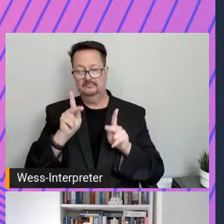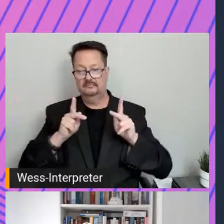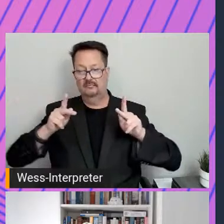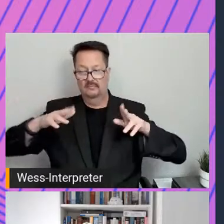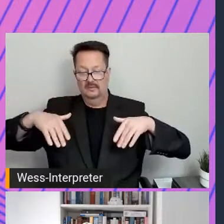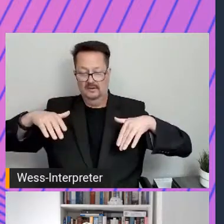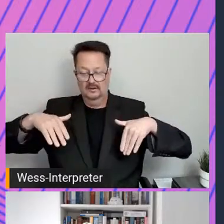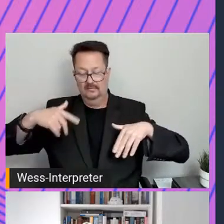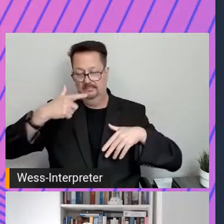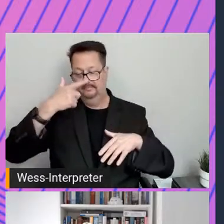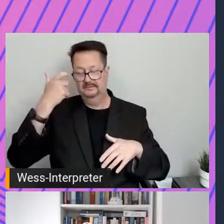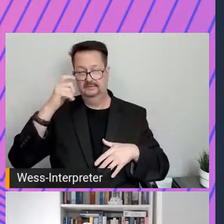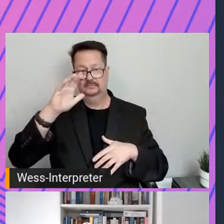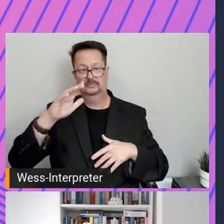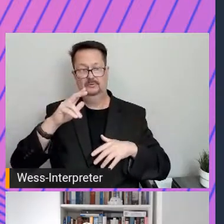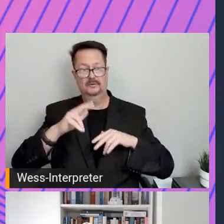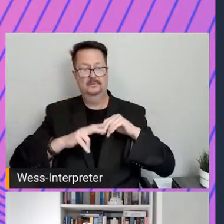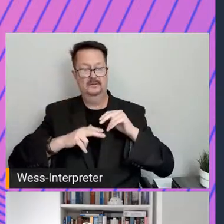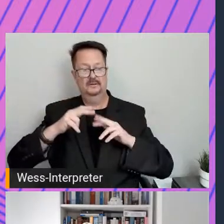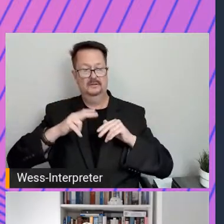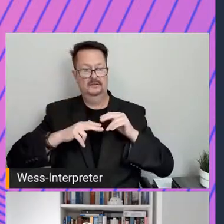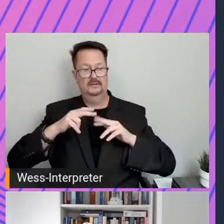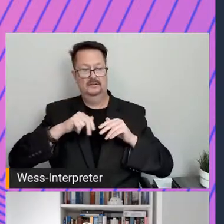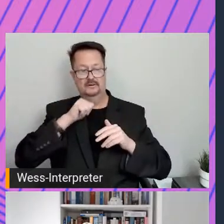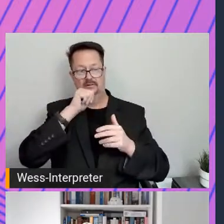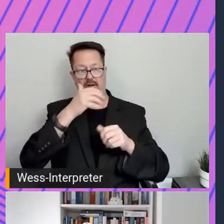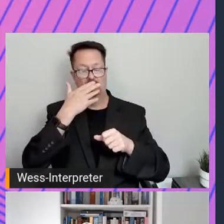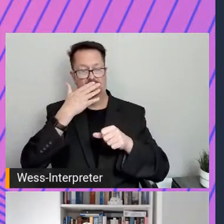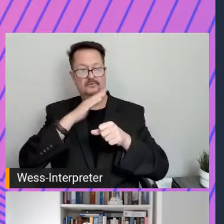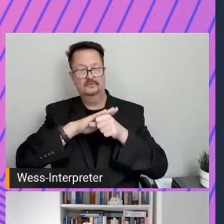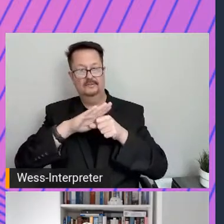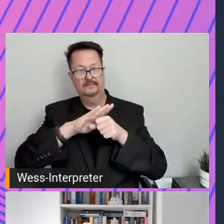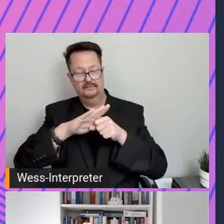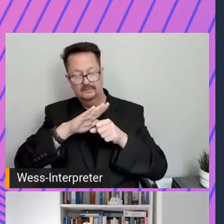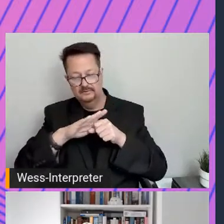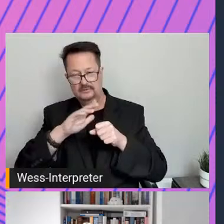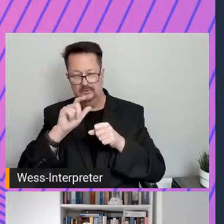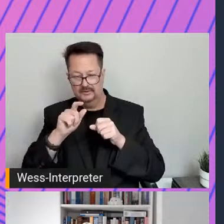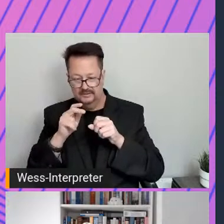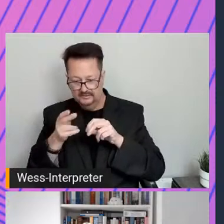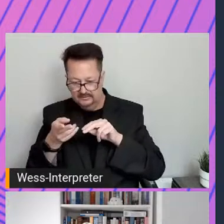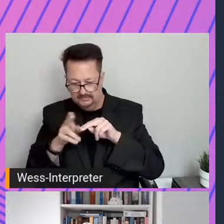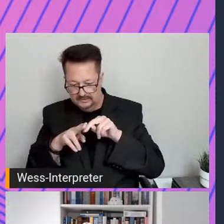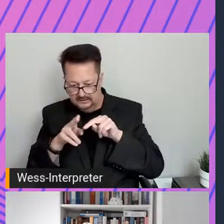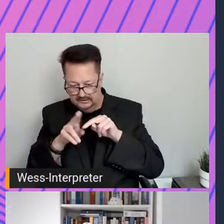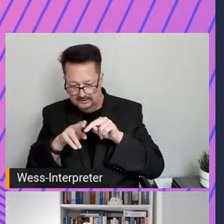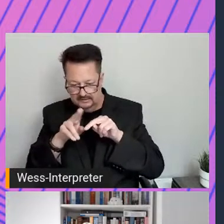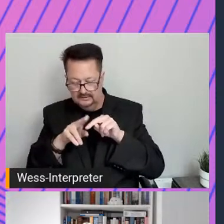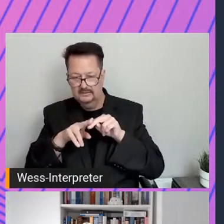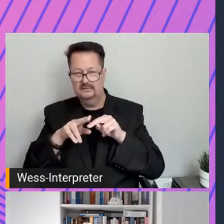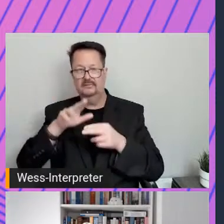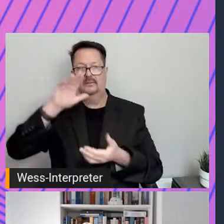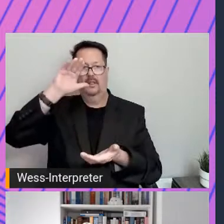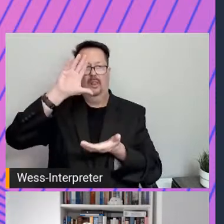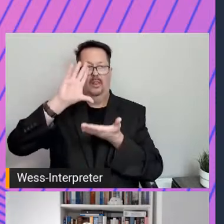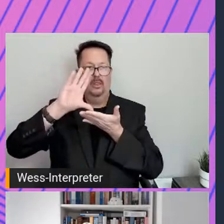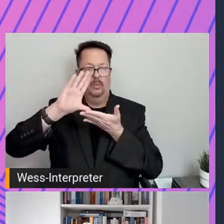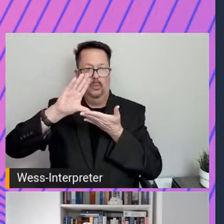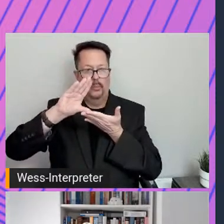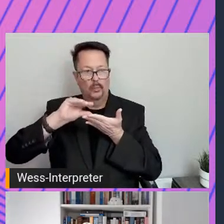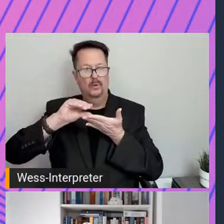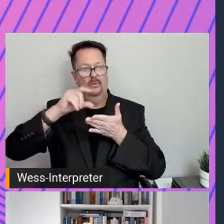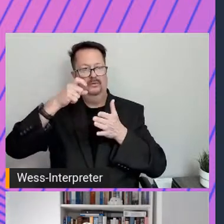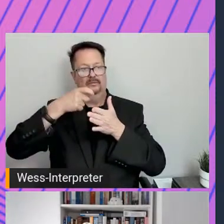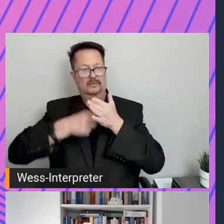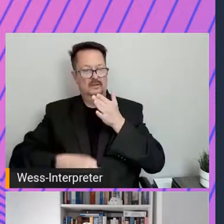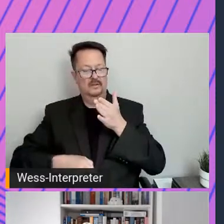enough. So at that point, what you need is a way to build things easily. You need low operational costs. You need low baseline costs because